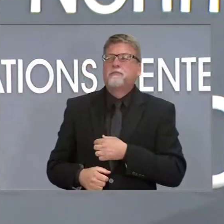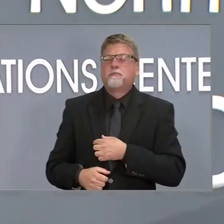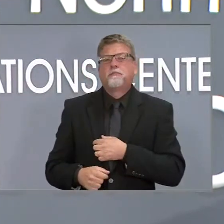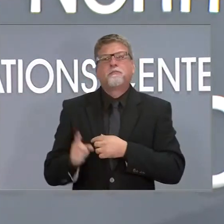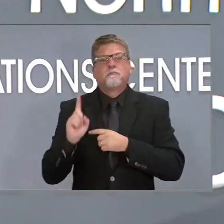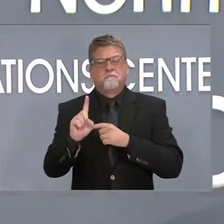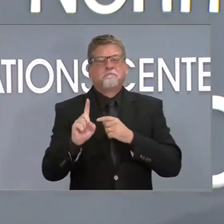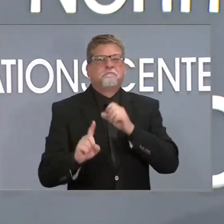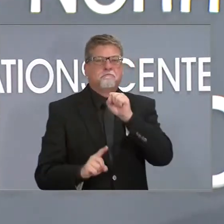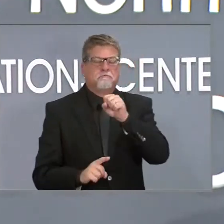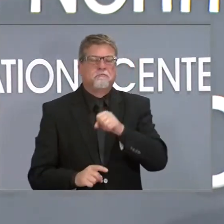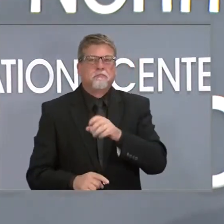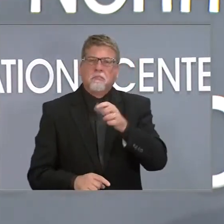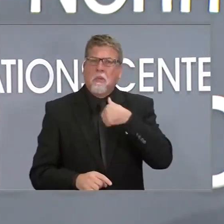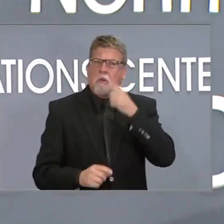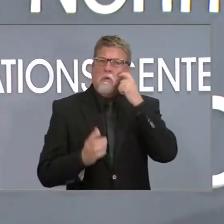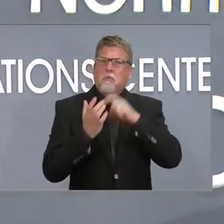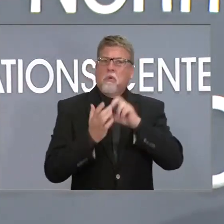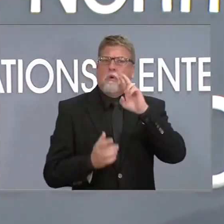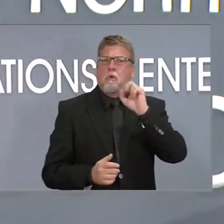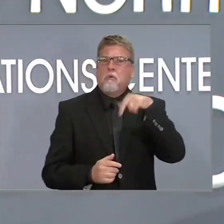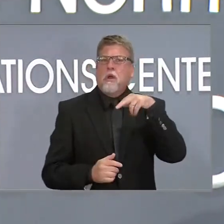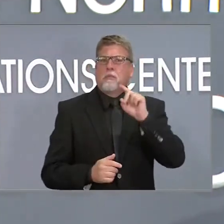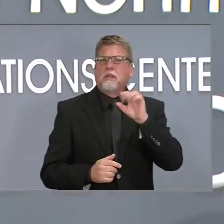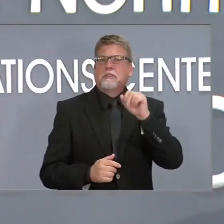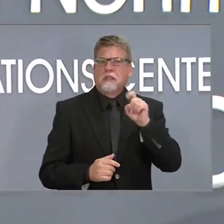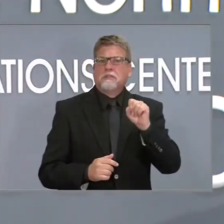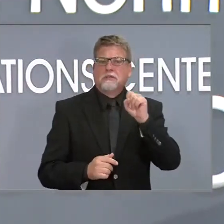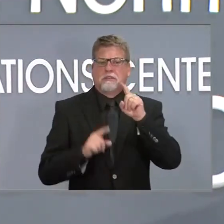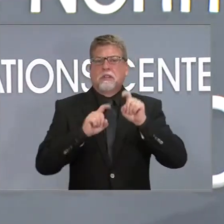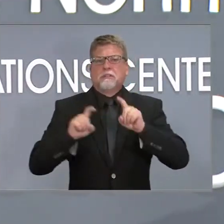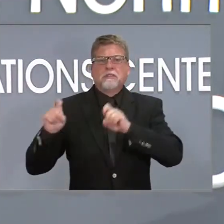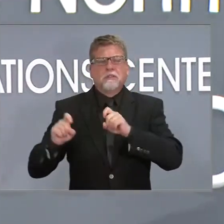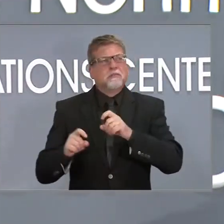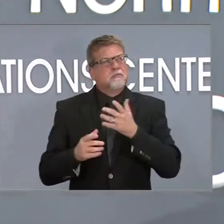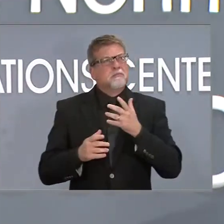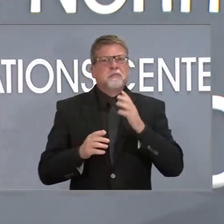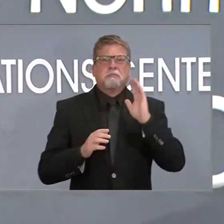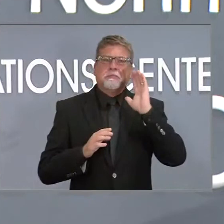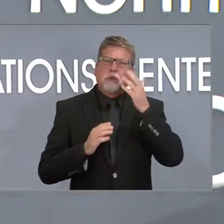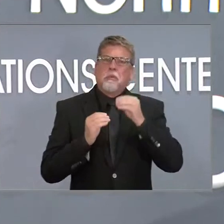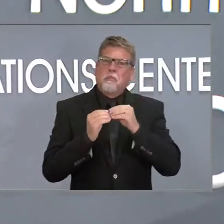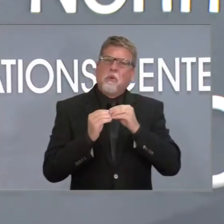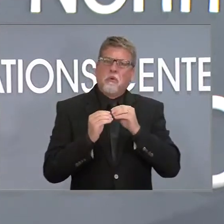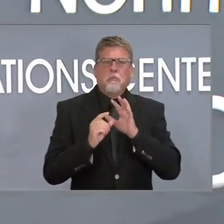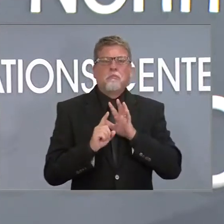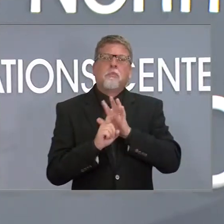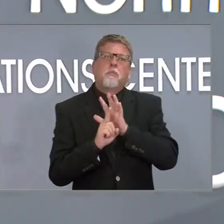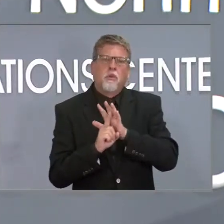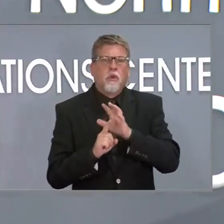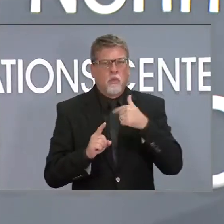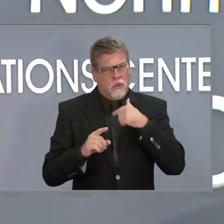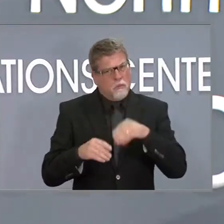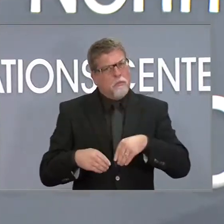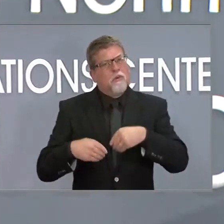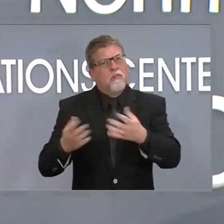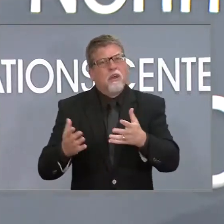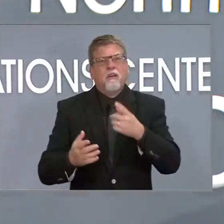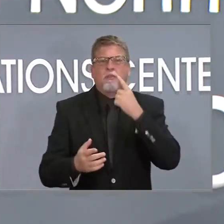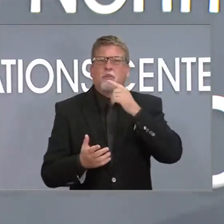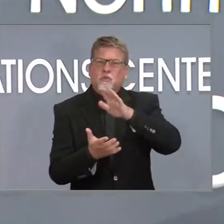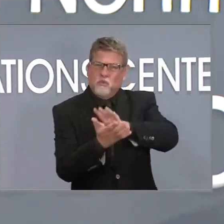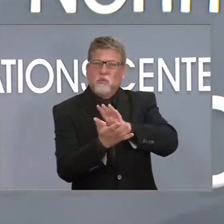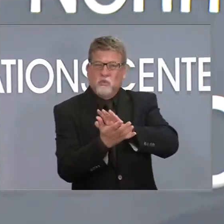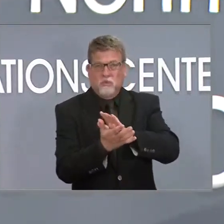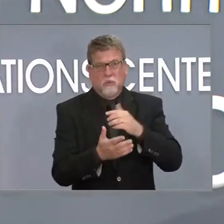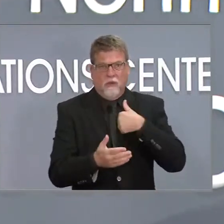seeing more and more people buy over-the-counter testing. As much testing as we can have is positive, particularly